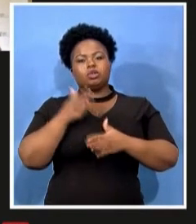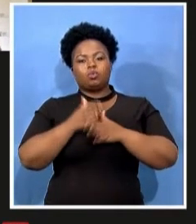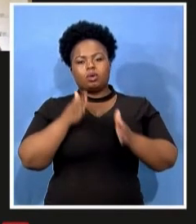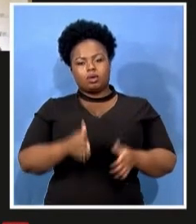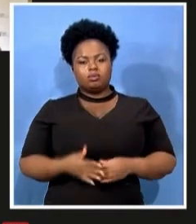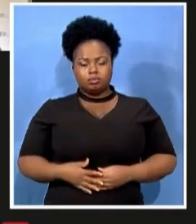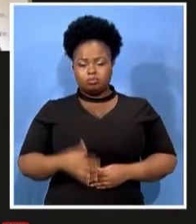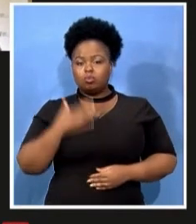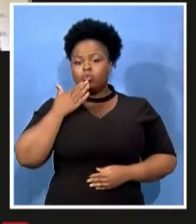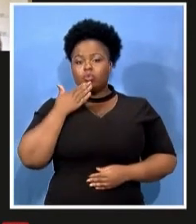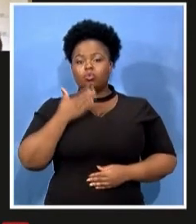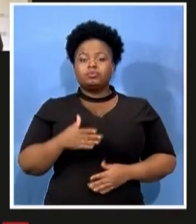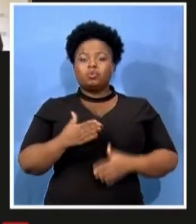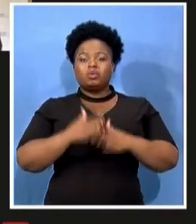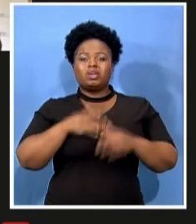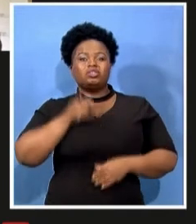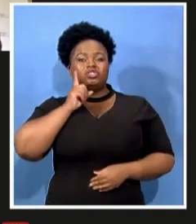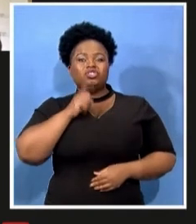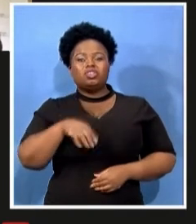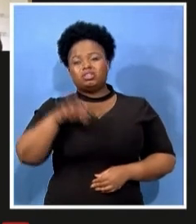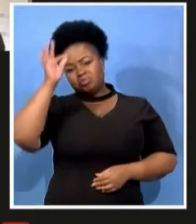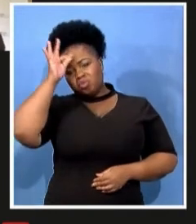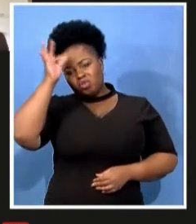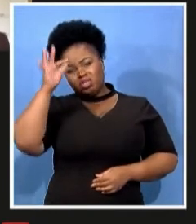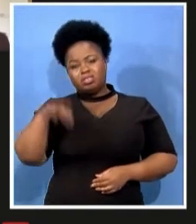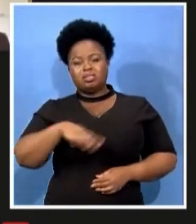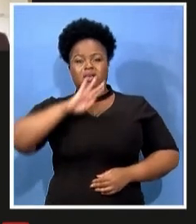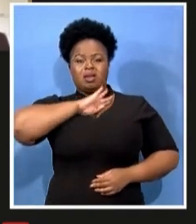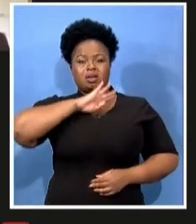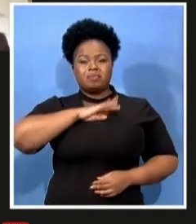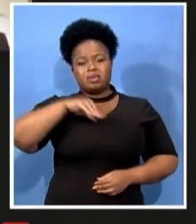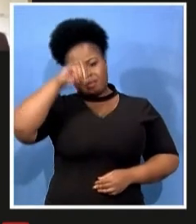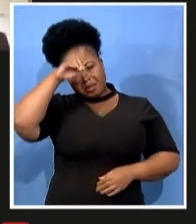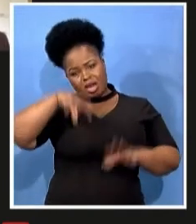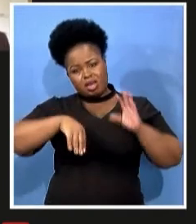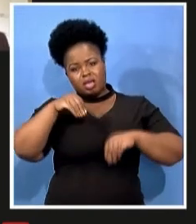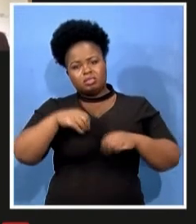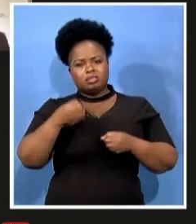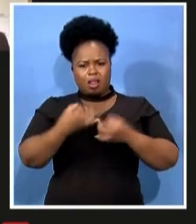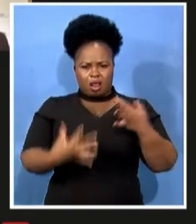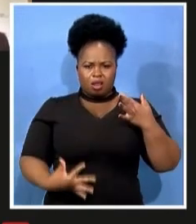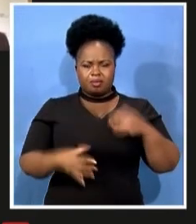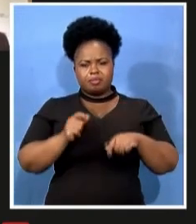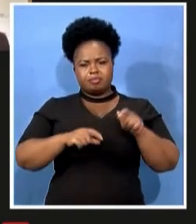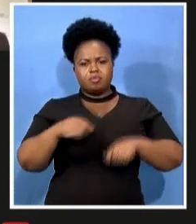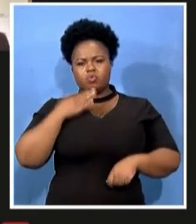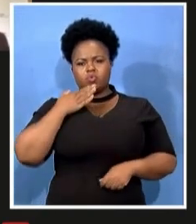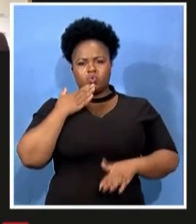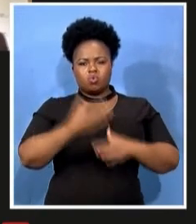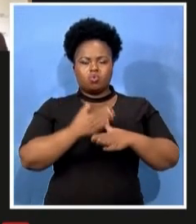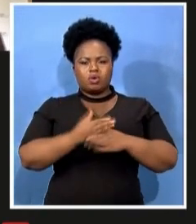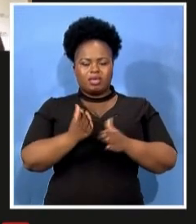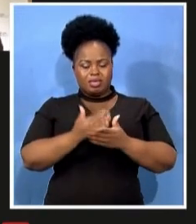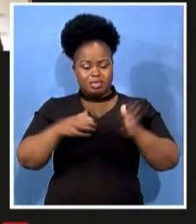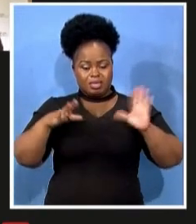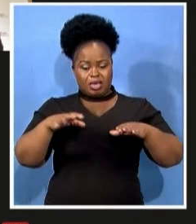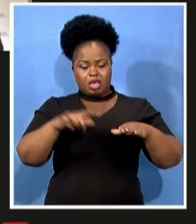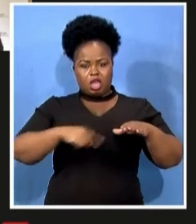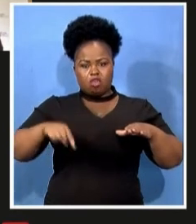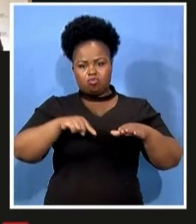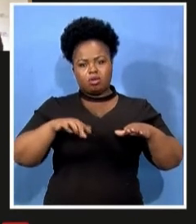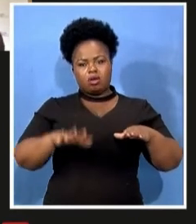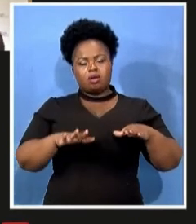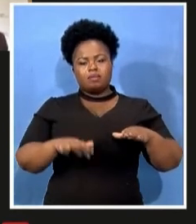police, military, miners, and other people who are working in settings where they're serving communities. So